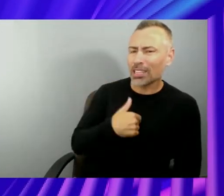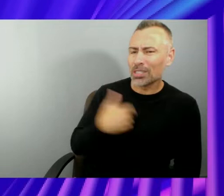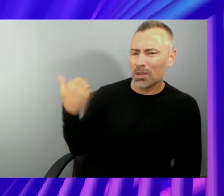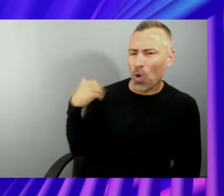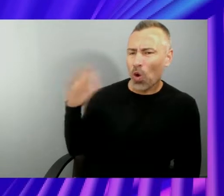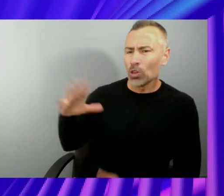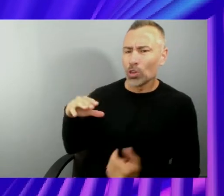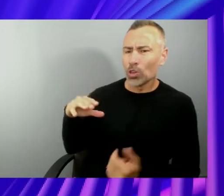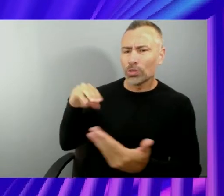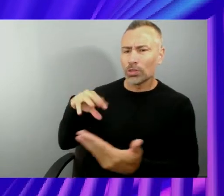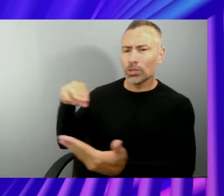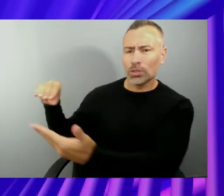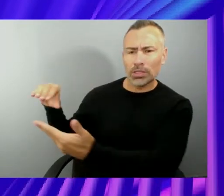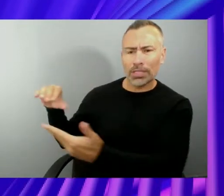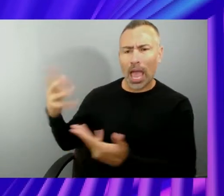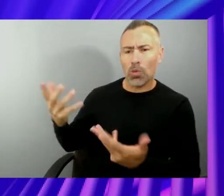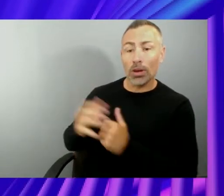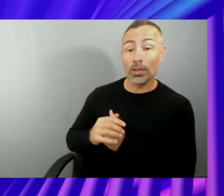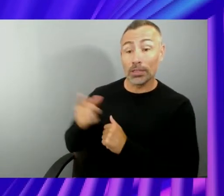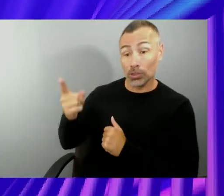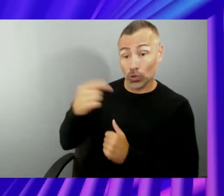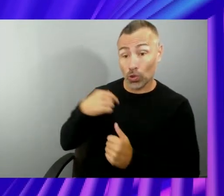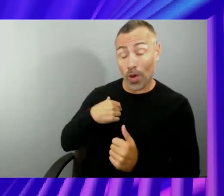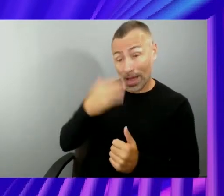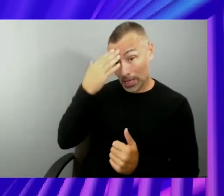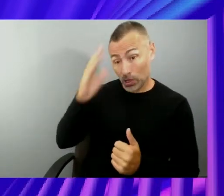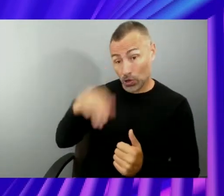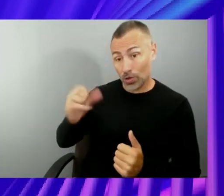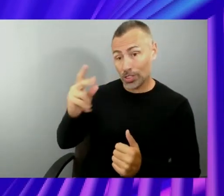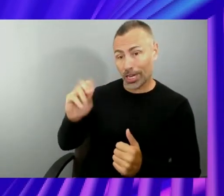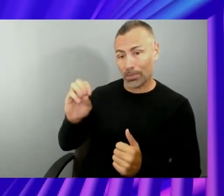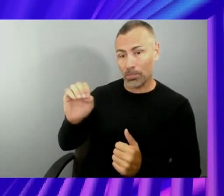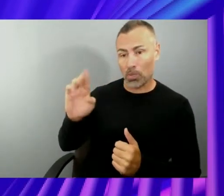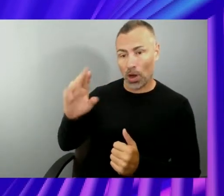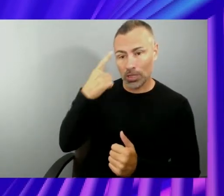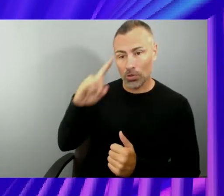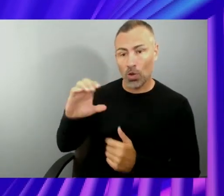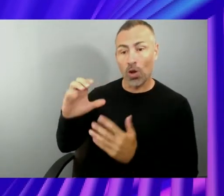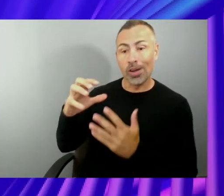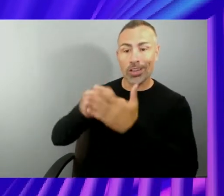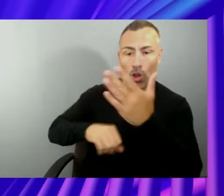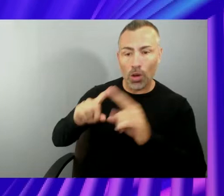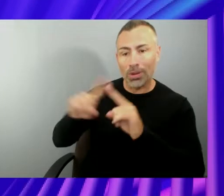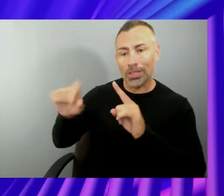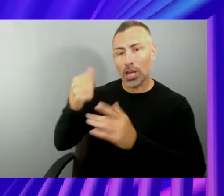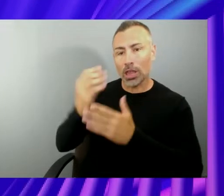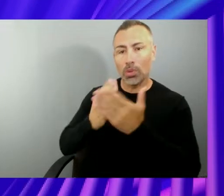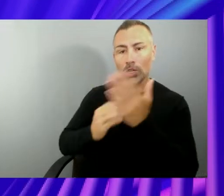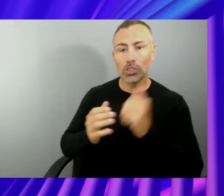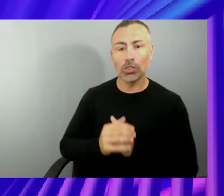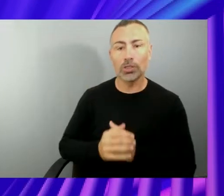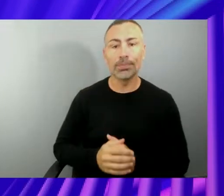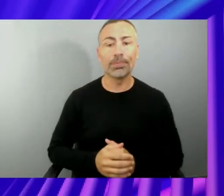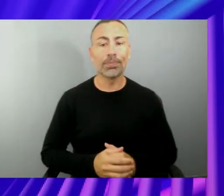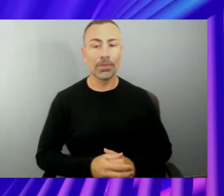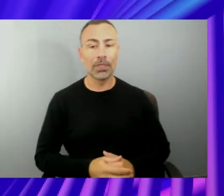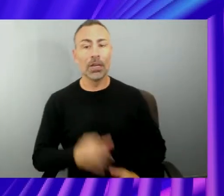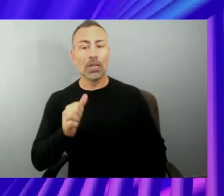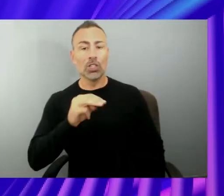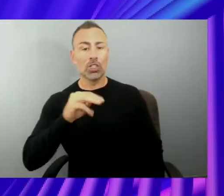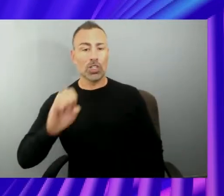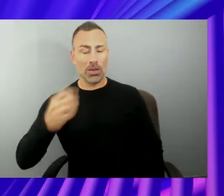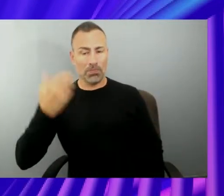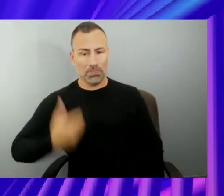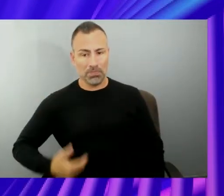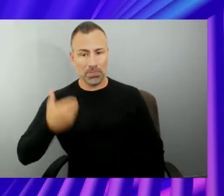obviously I knew Checkmarx from infrastructure as code, but you let me know a few other components too. Yeah, so we do static analysis. So we're looking at the actual source